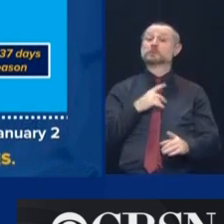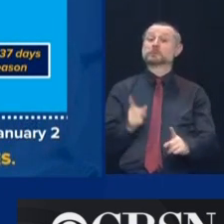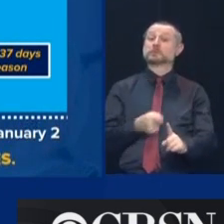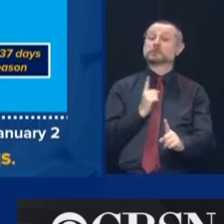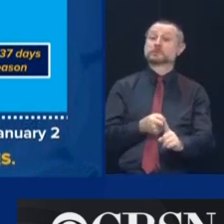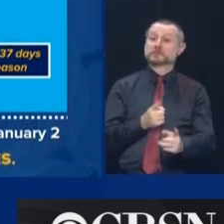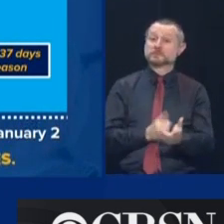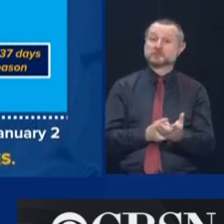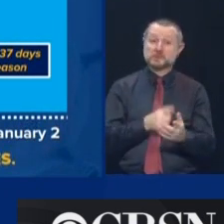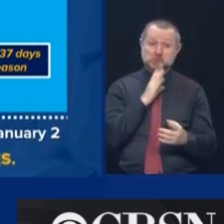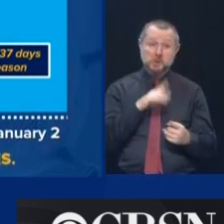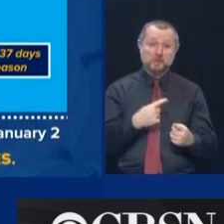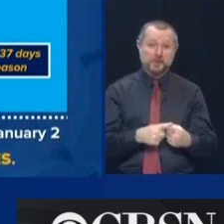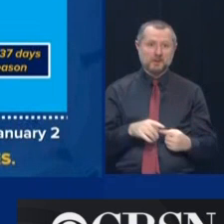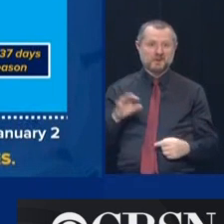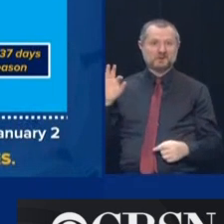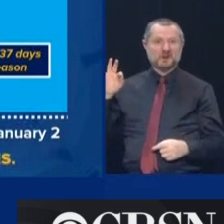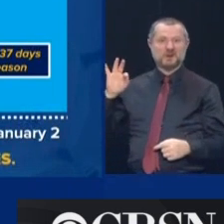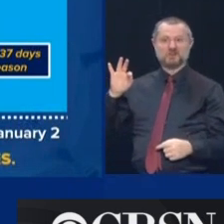January 2nd.